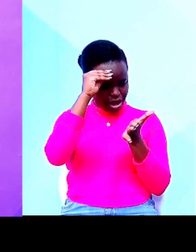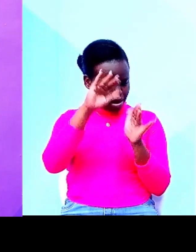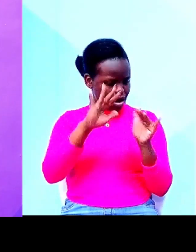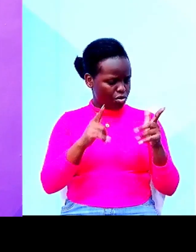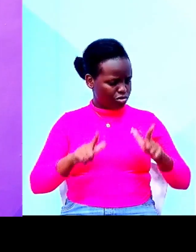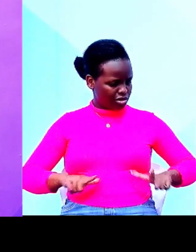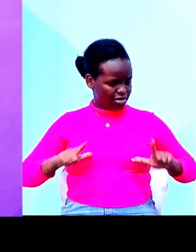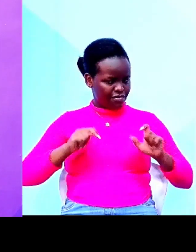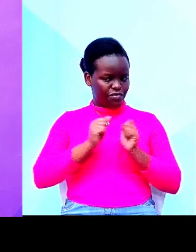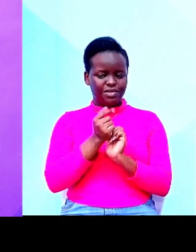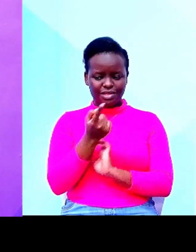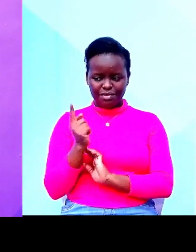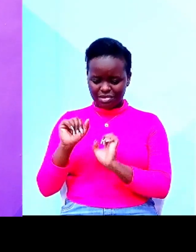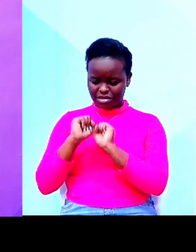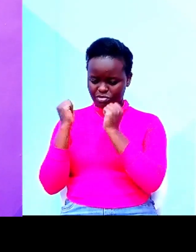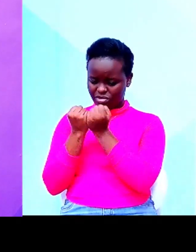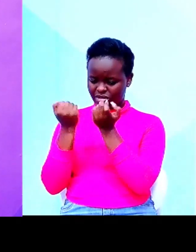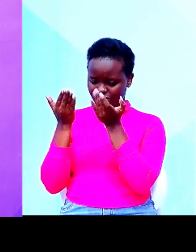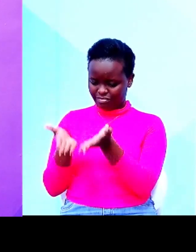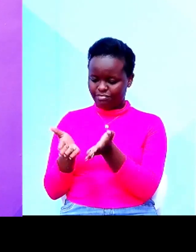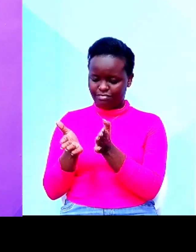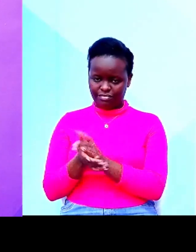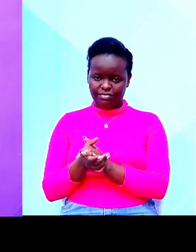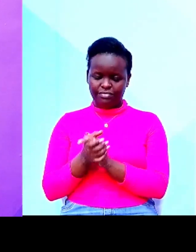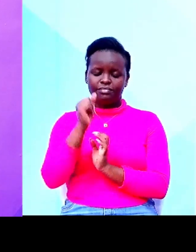the society. Yeah.